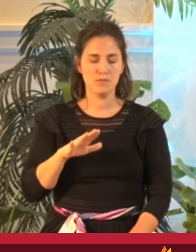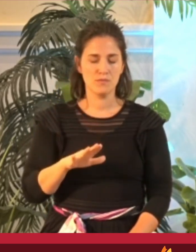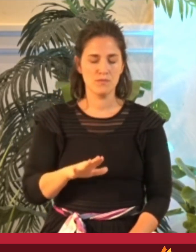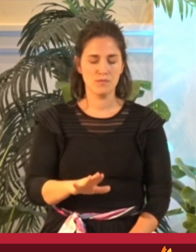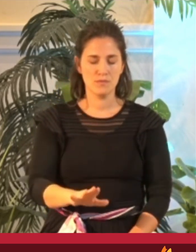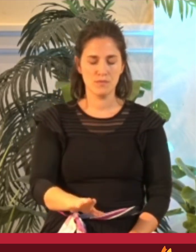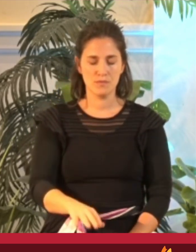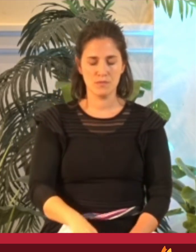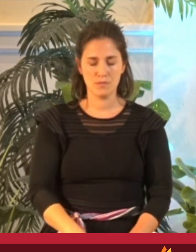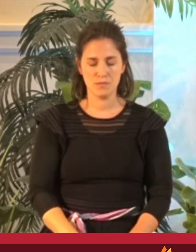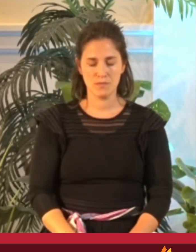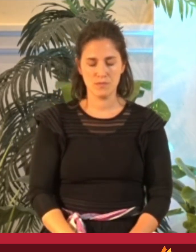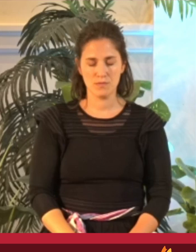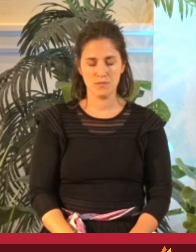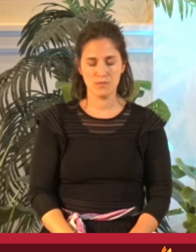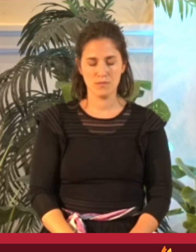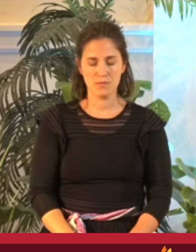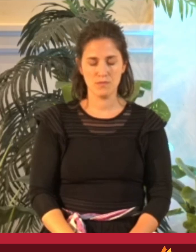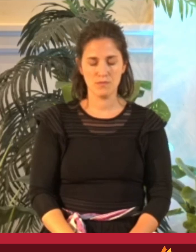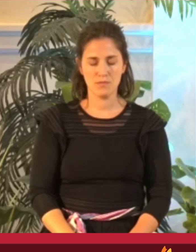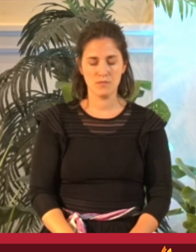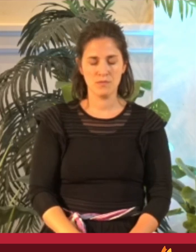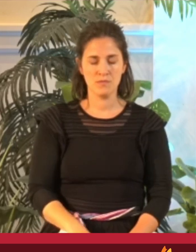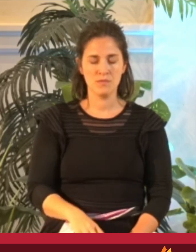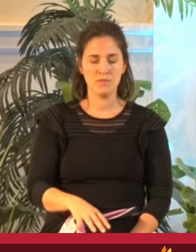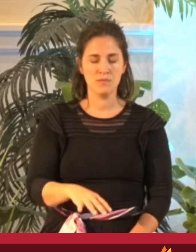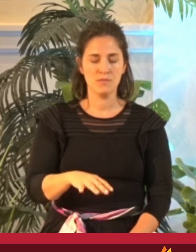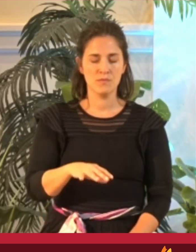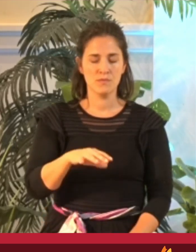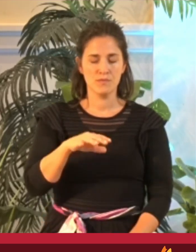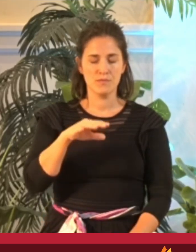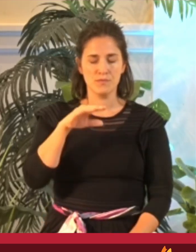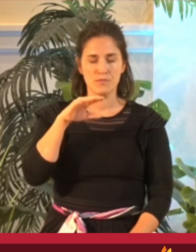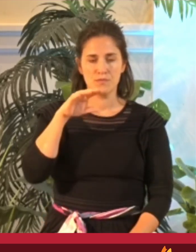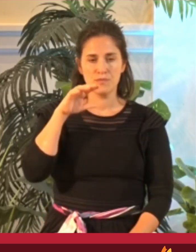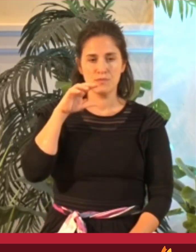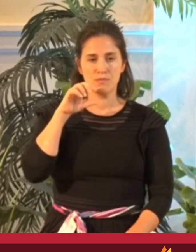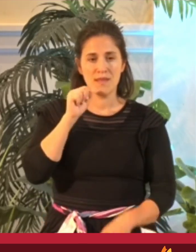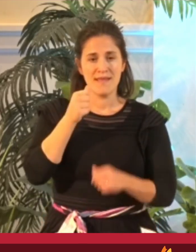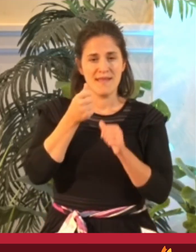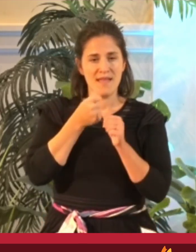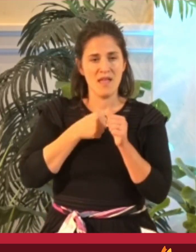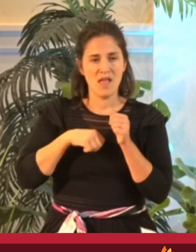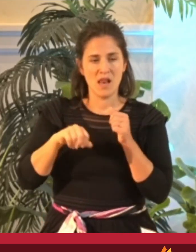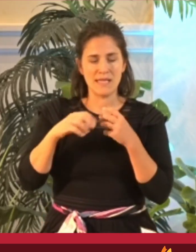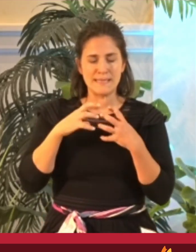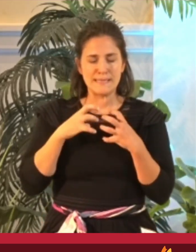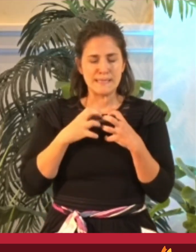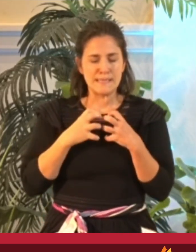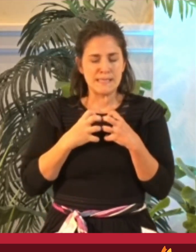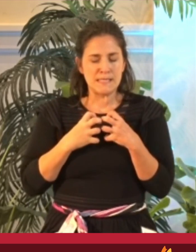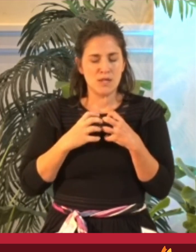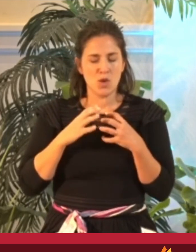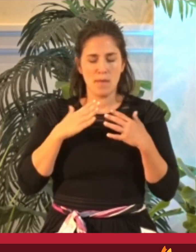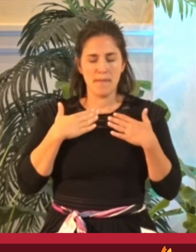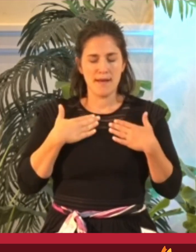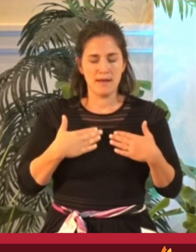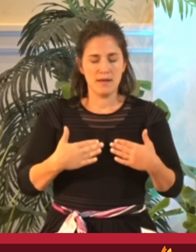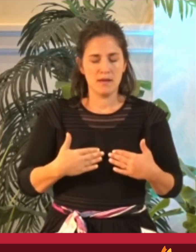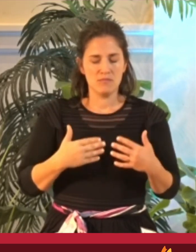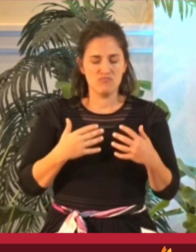release any tension in your body and simply be present in this moment.